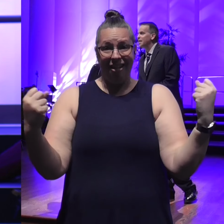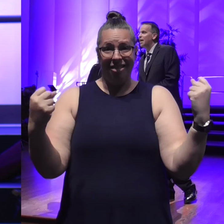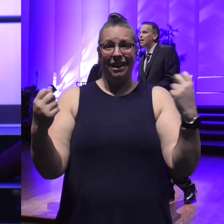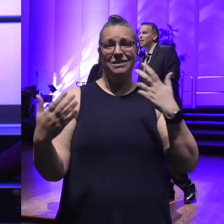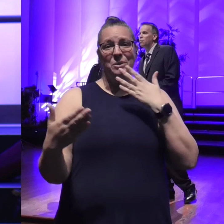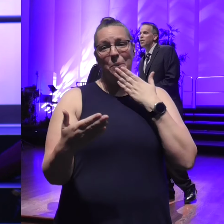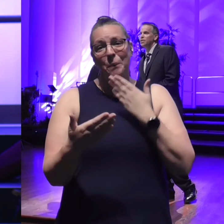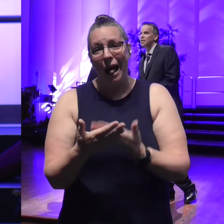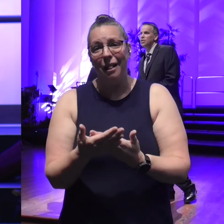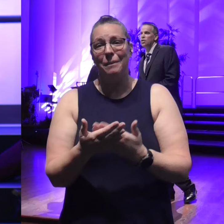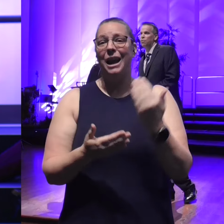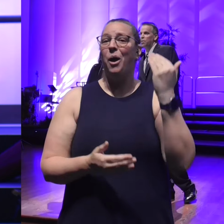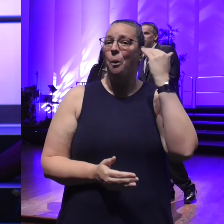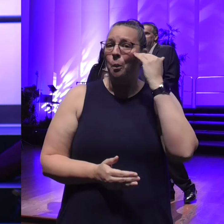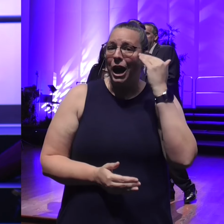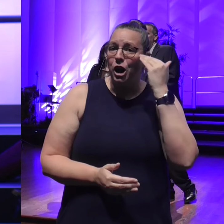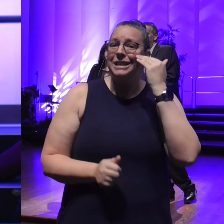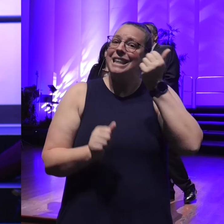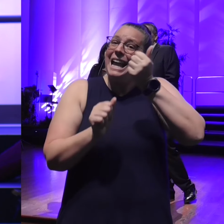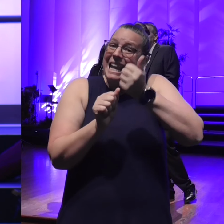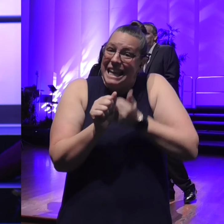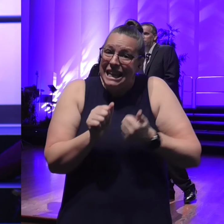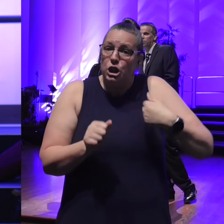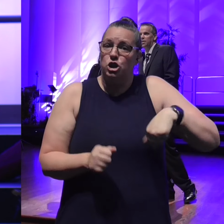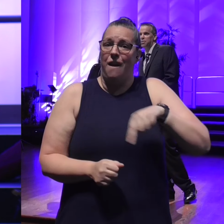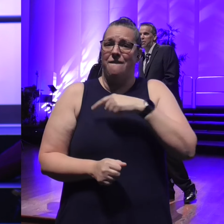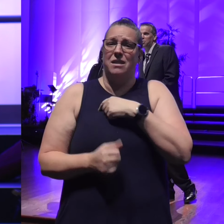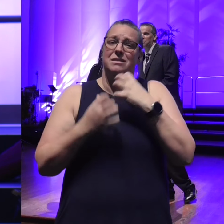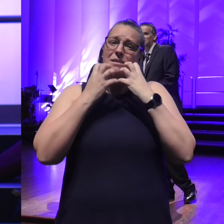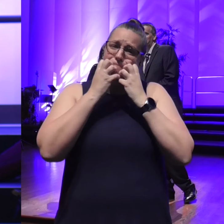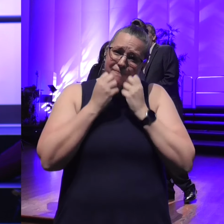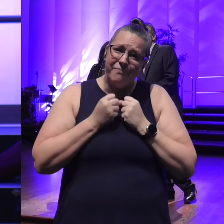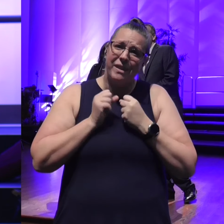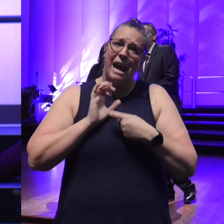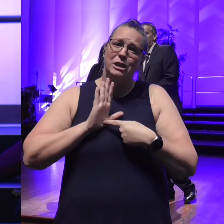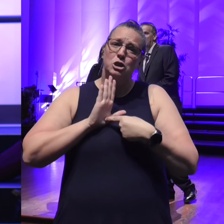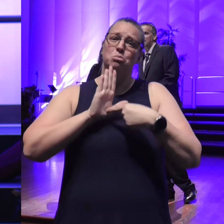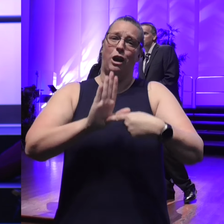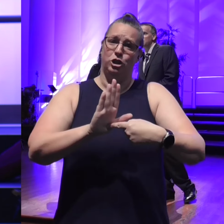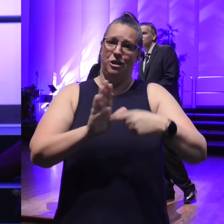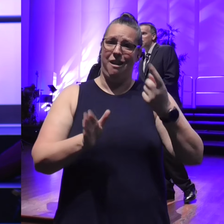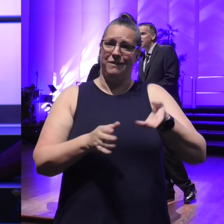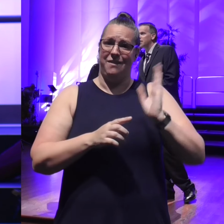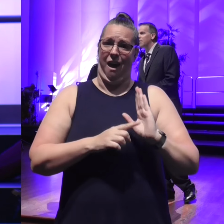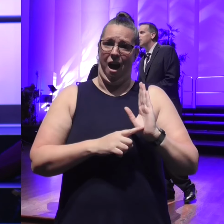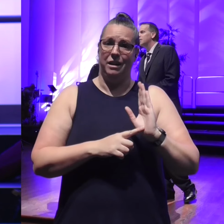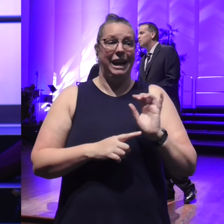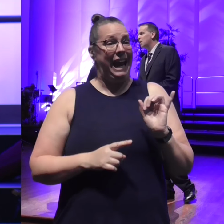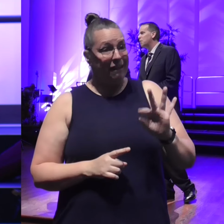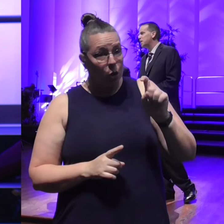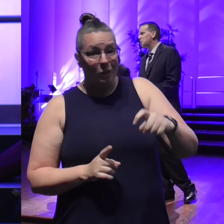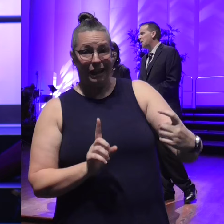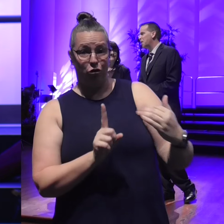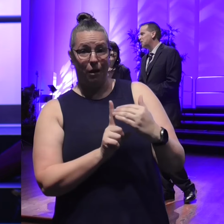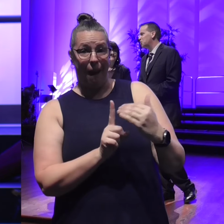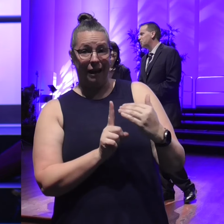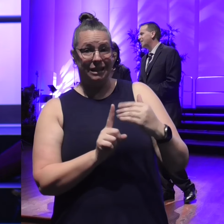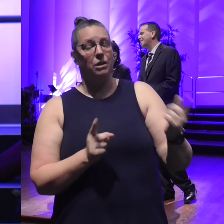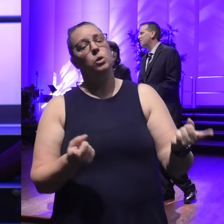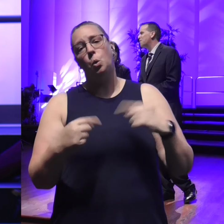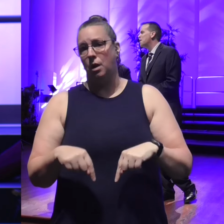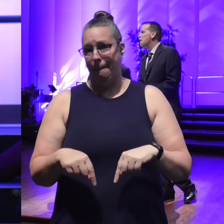well-being, and awareness that each and every one of us is a magnificent, precious expression of the divine. And if you need reminding of it, you come right here to Mile